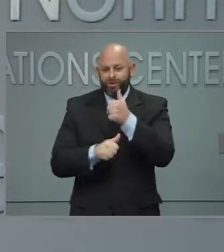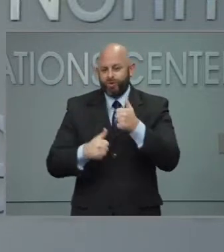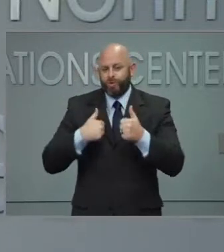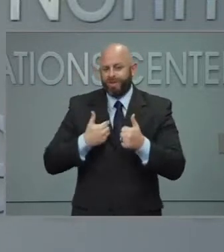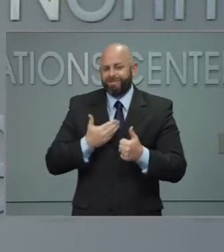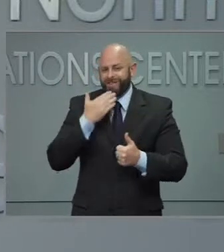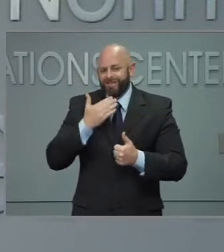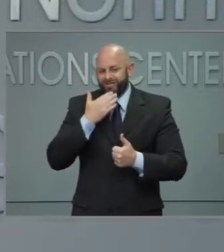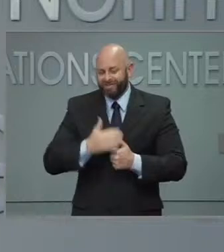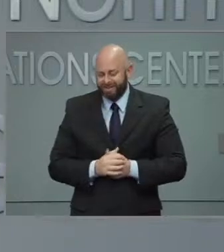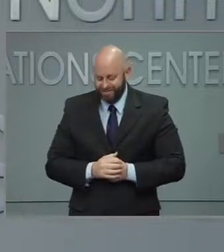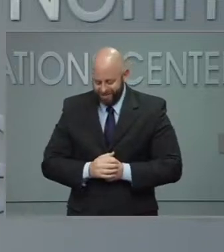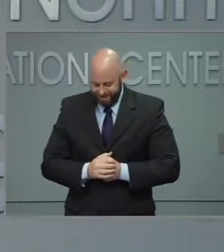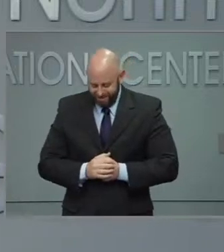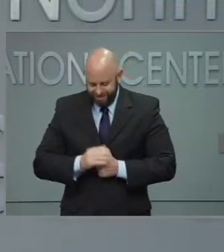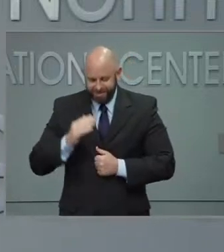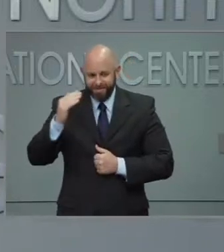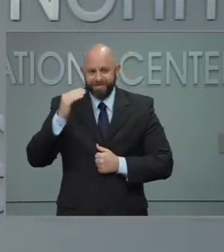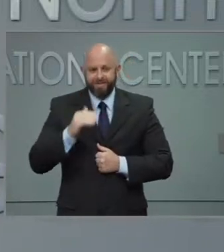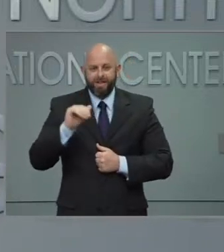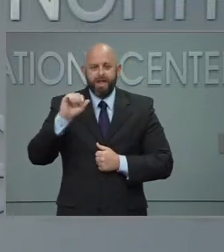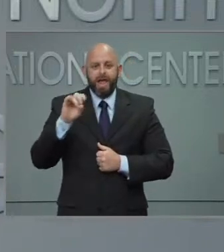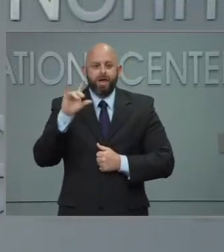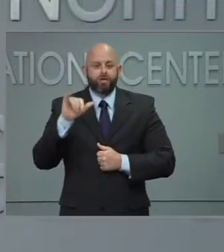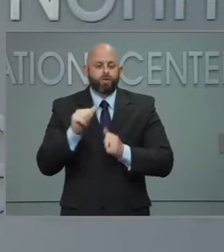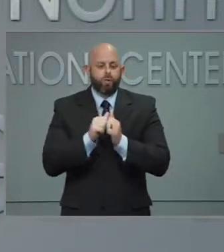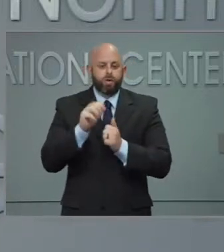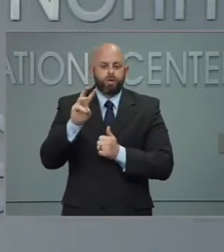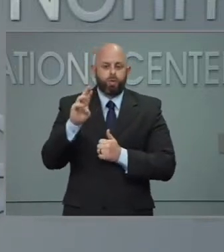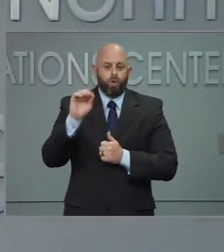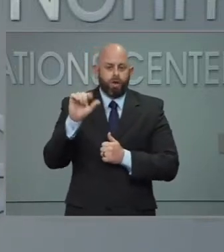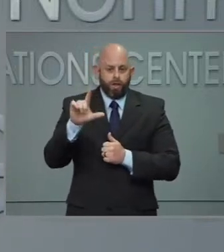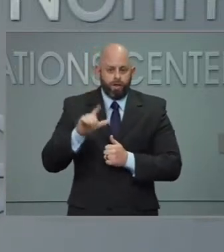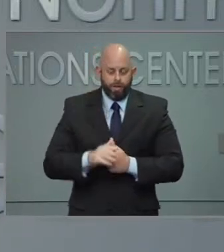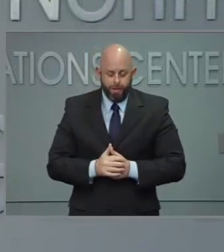Our next question is from Ashley Talley with WRAL.